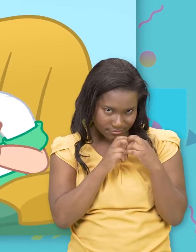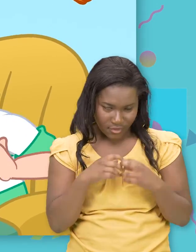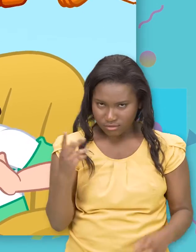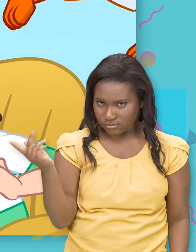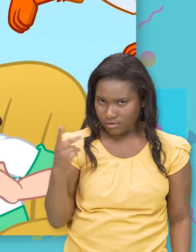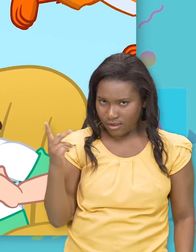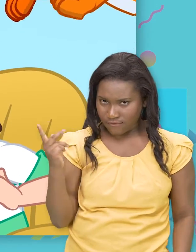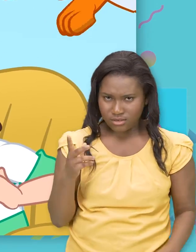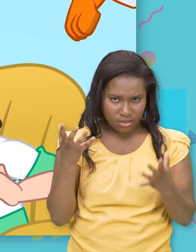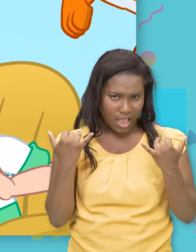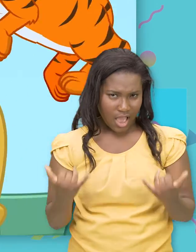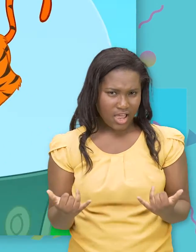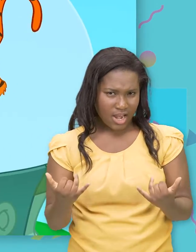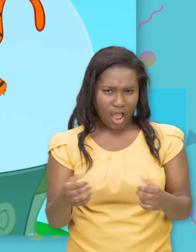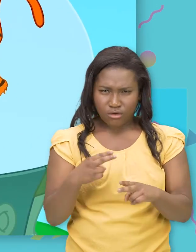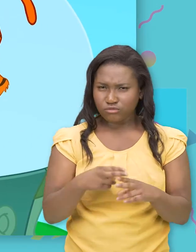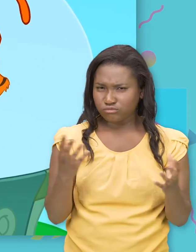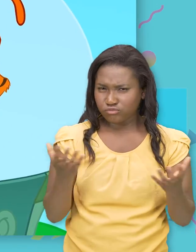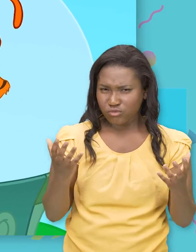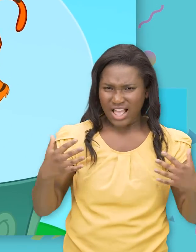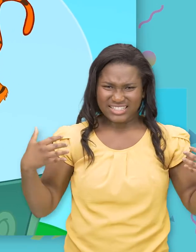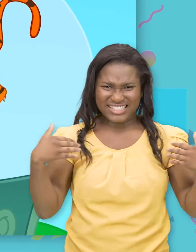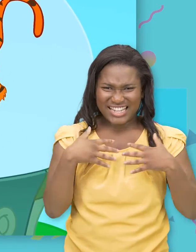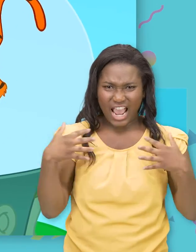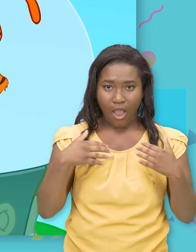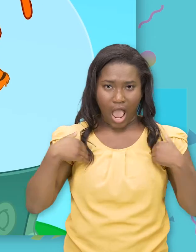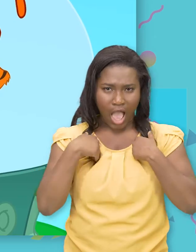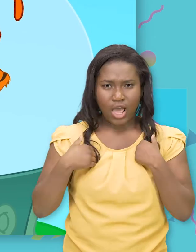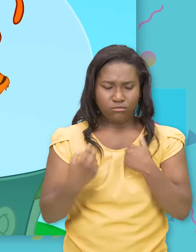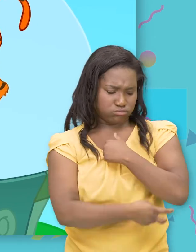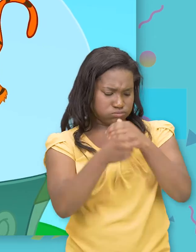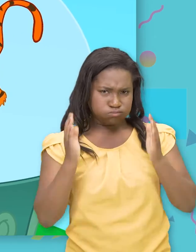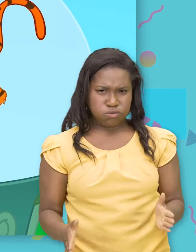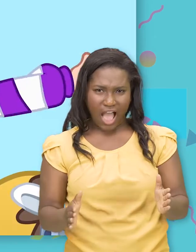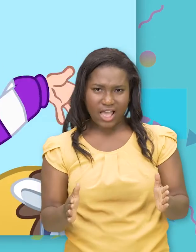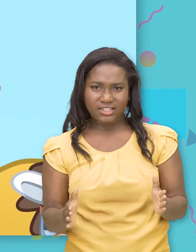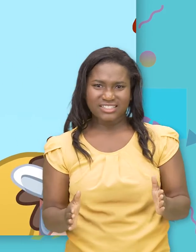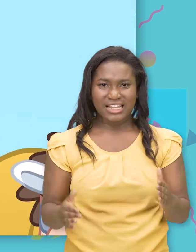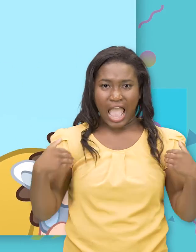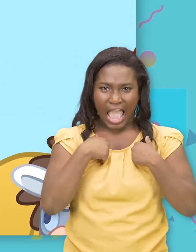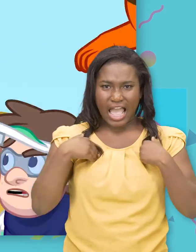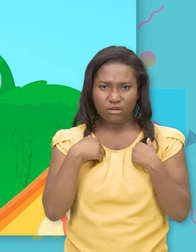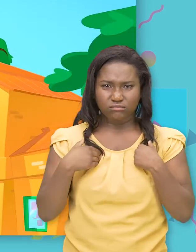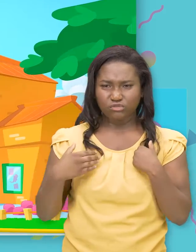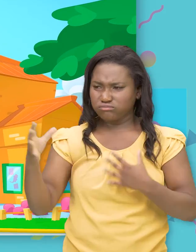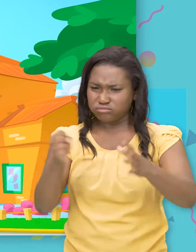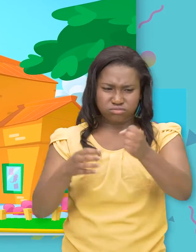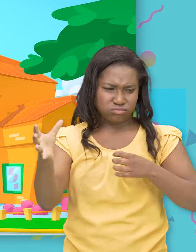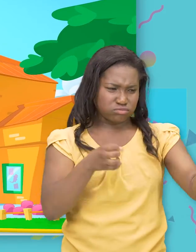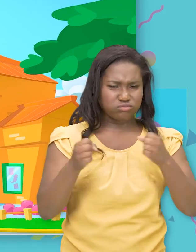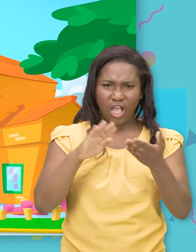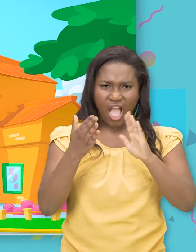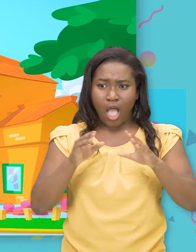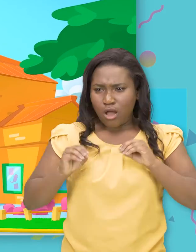We are now the scary animal bandits. We steal scary animals and release them in the city.